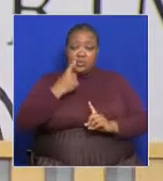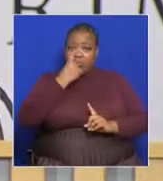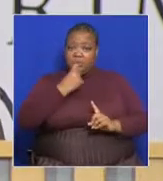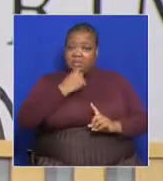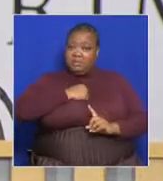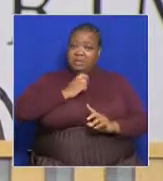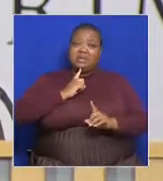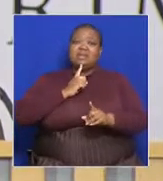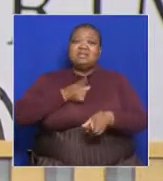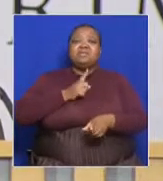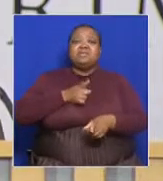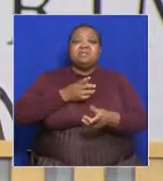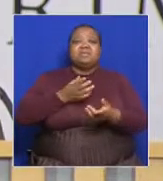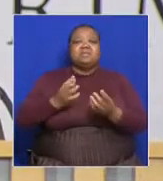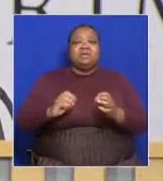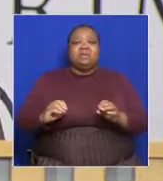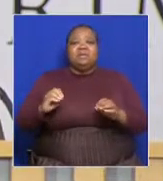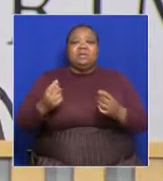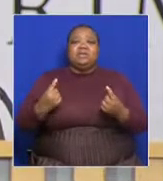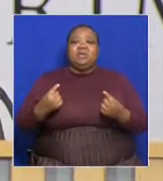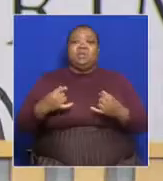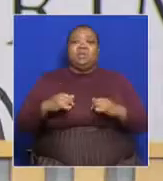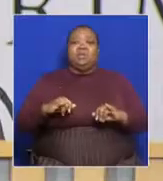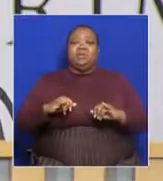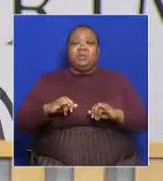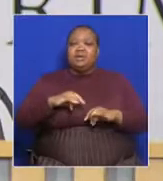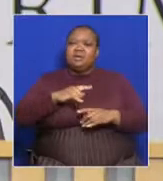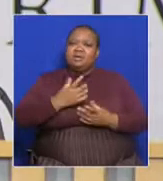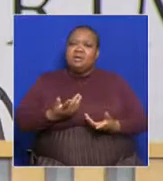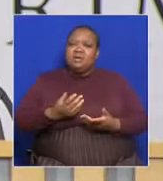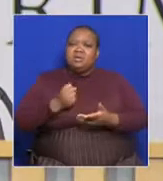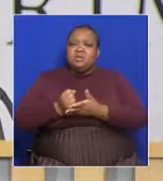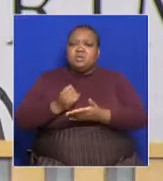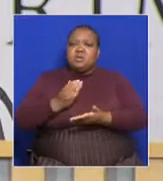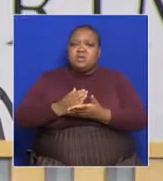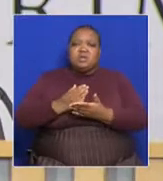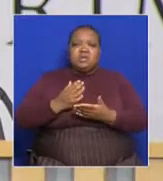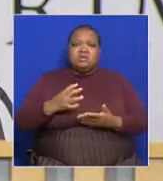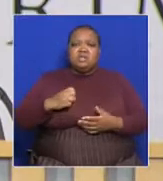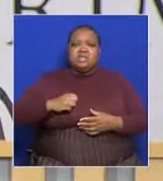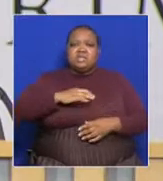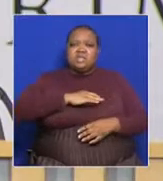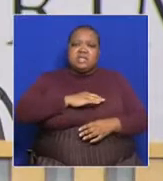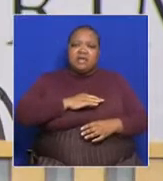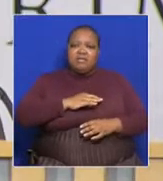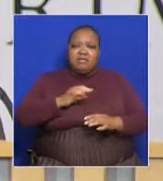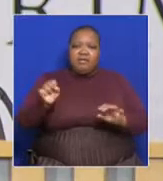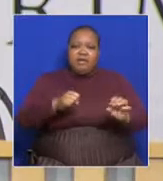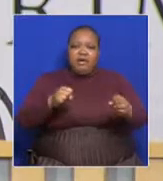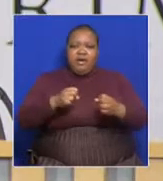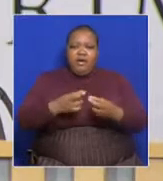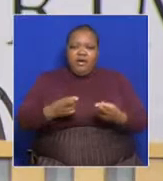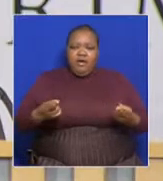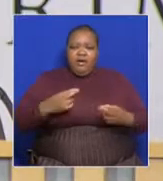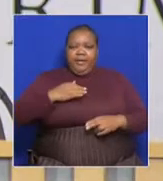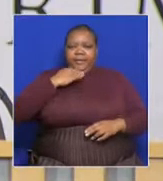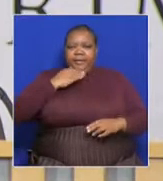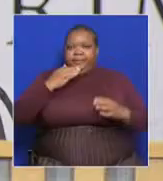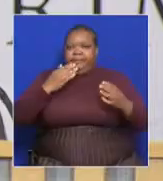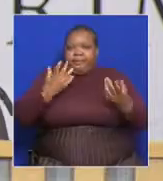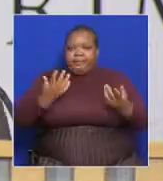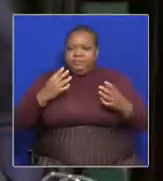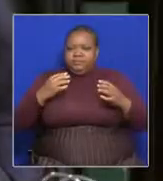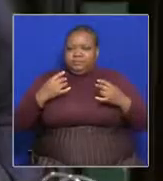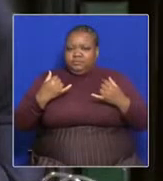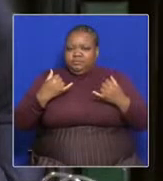not do that? Why did you not make sure that you had enough resources in terms